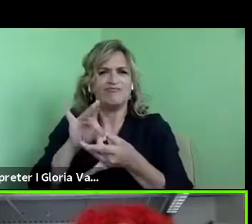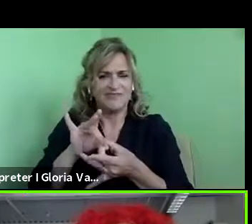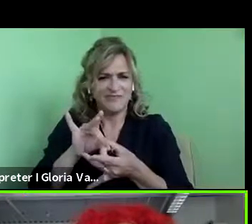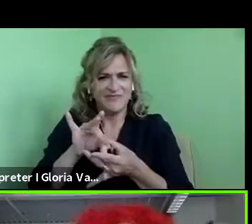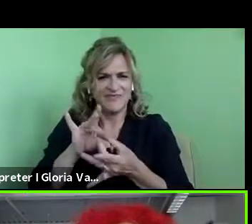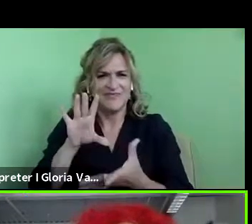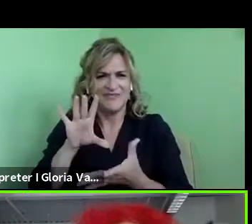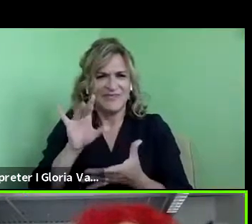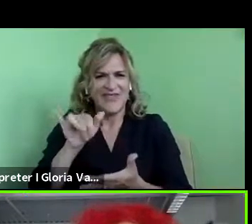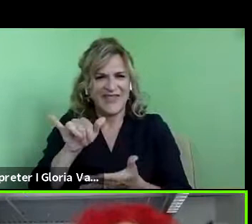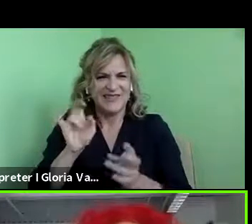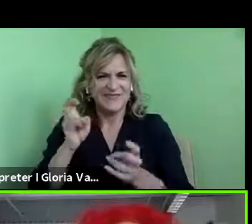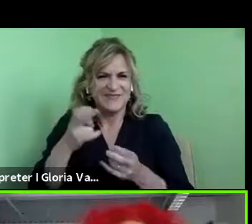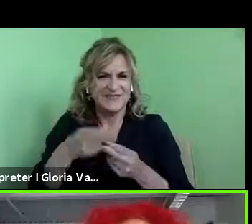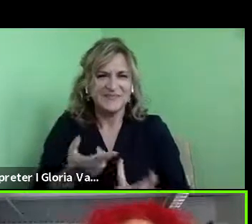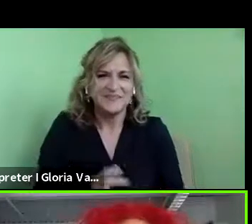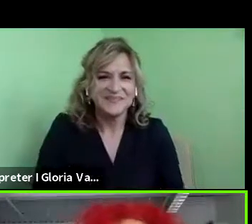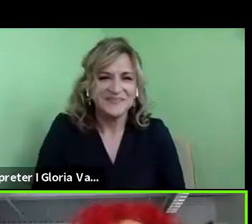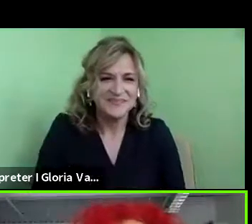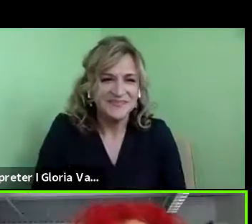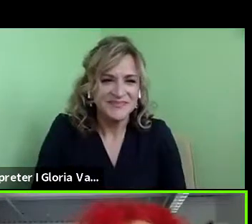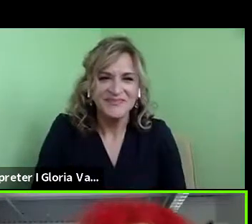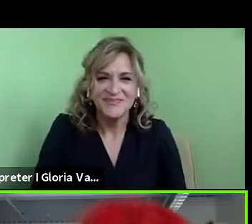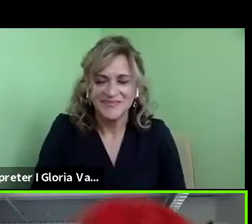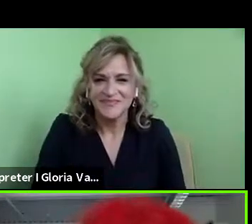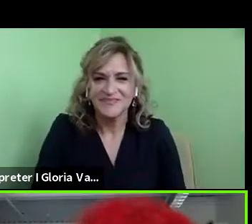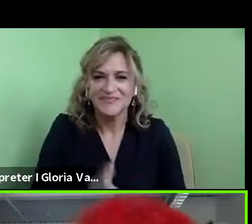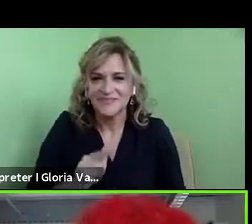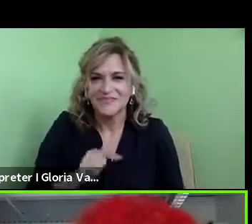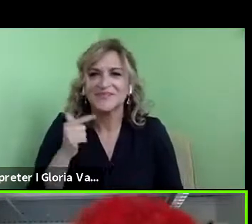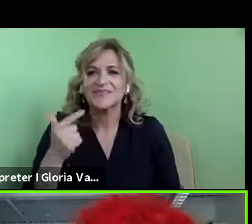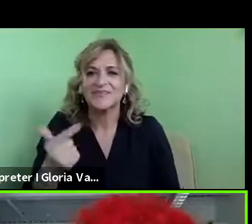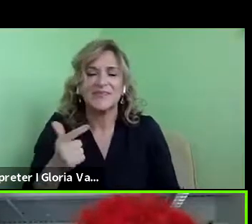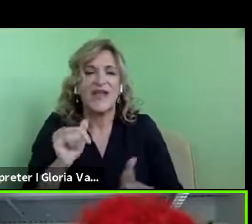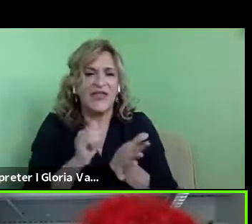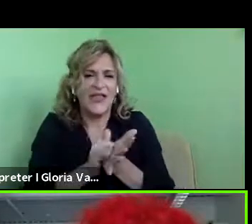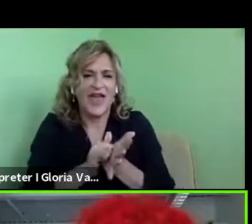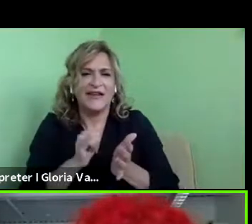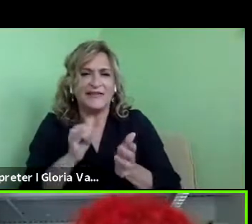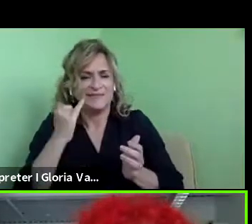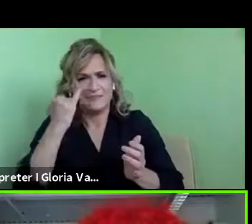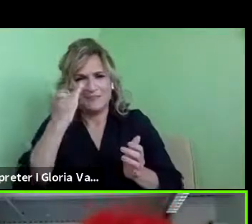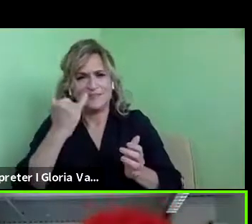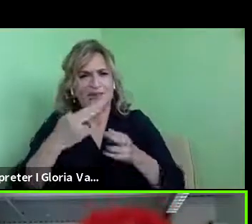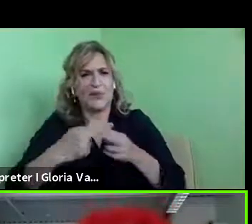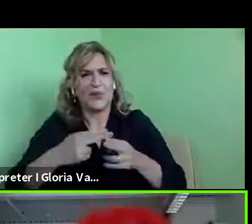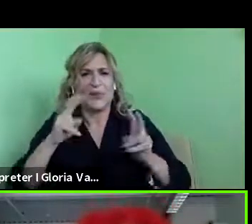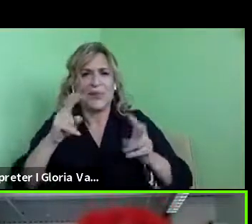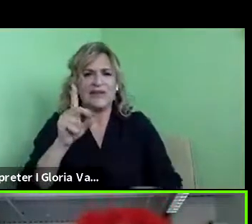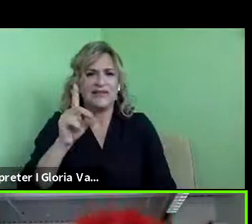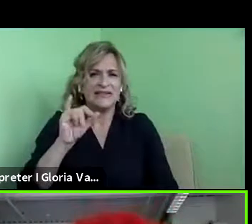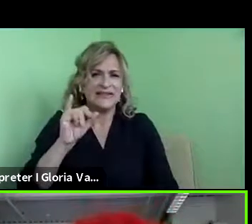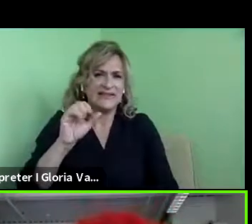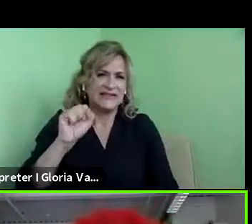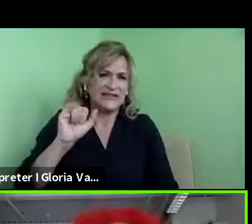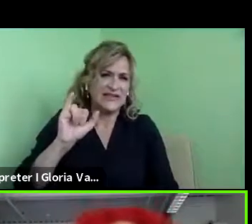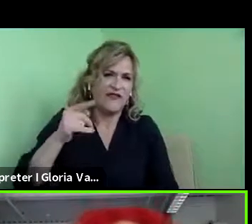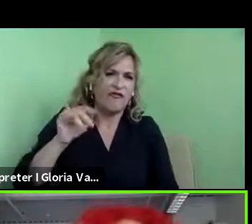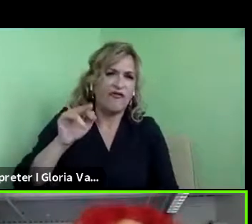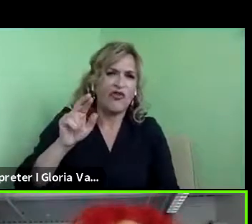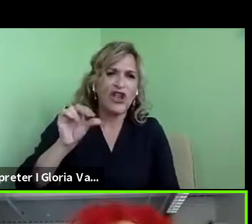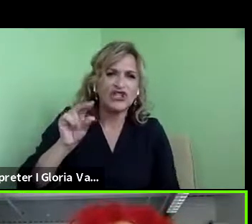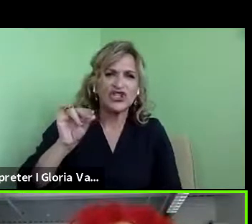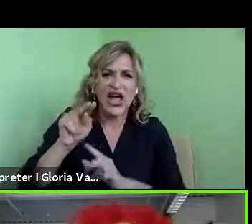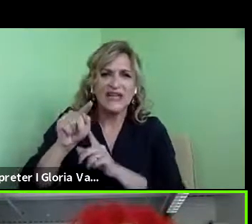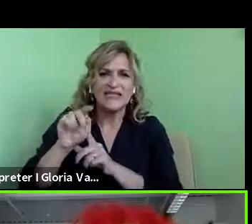Yeah, I can jump in too. I mean, this idea of being disenfranchised and wanting to acknowledge, but flip